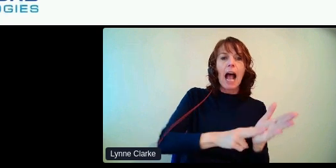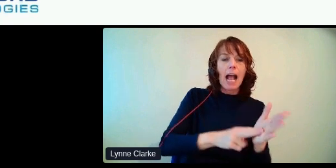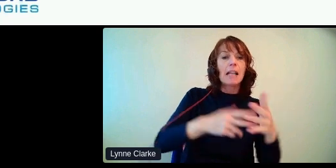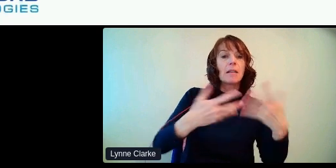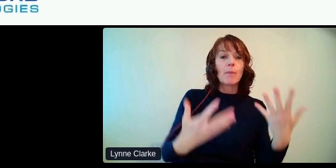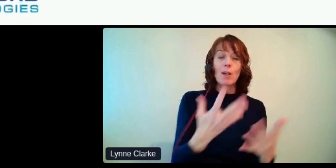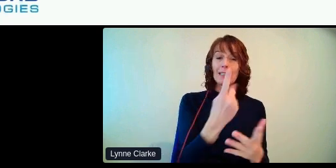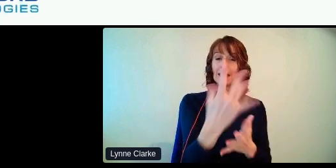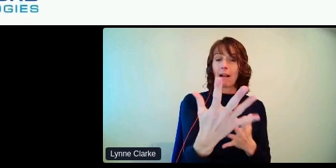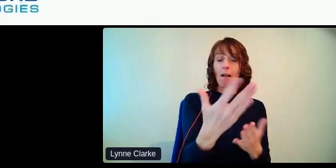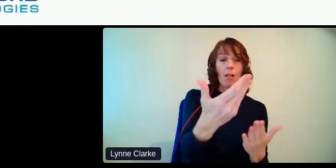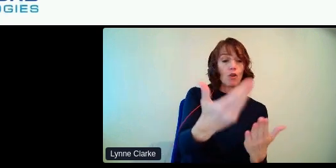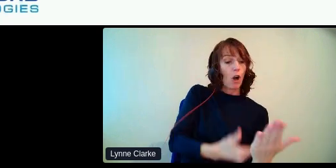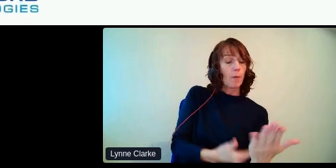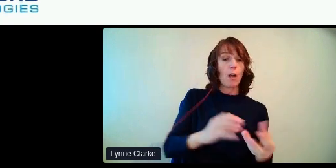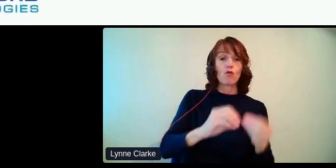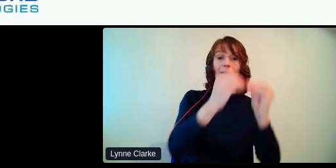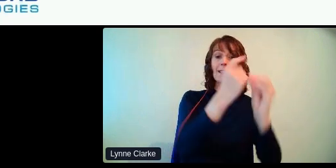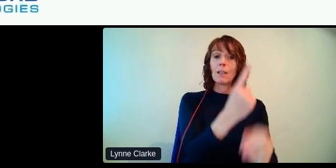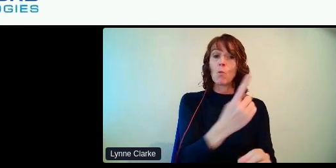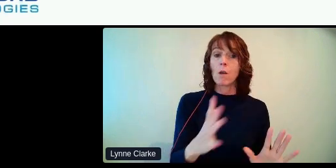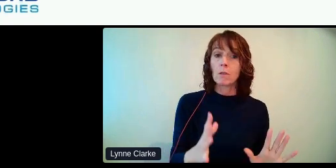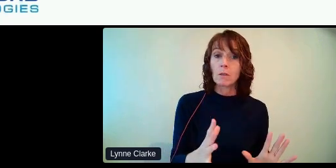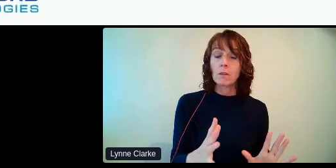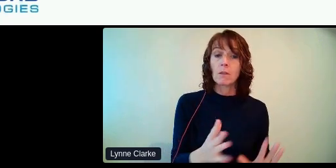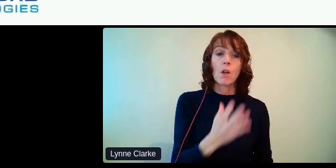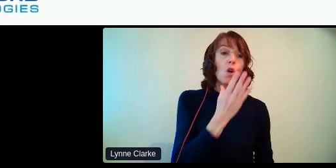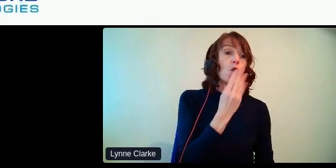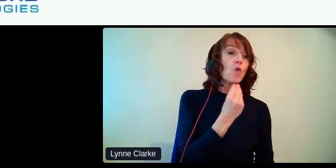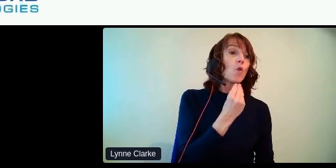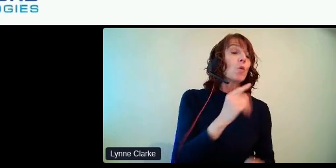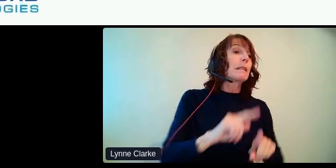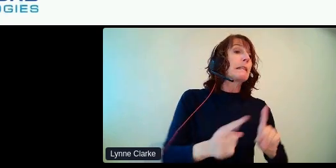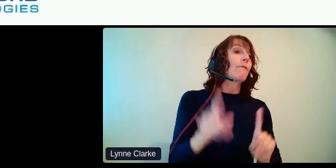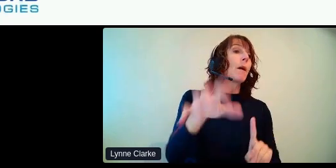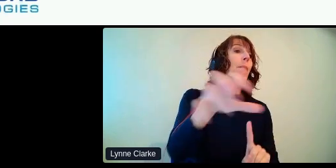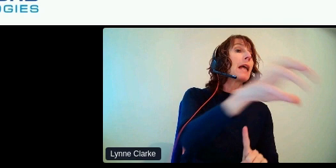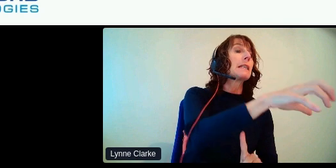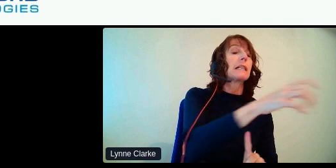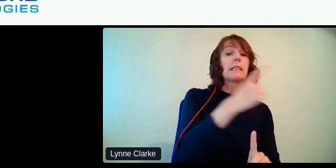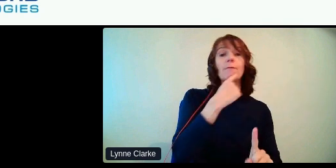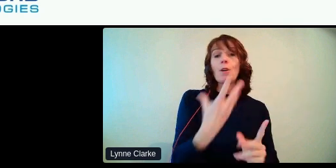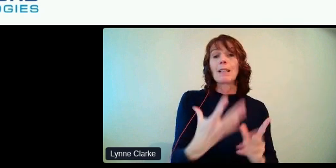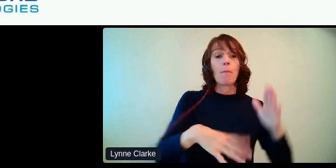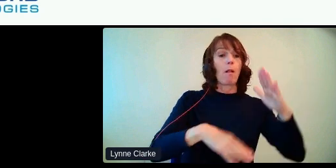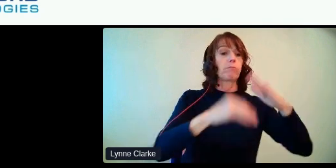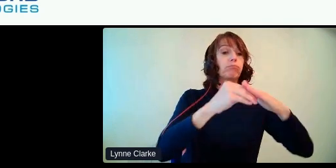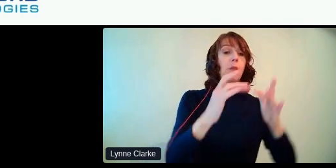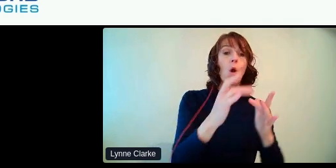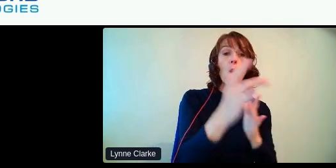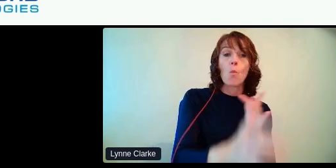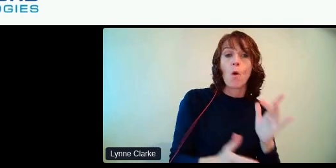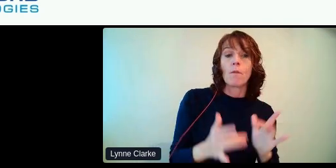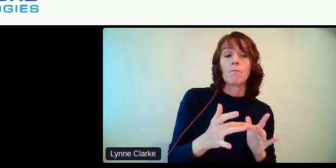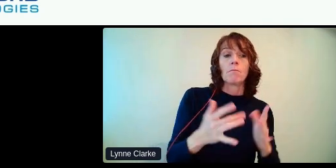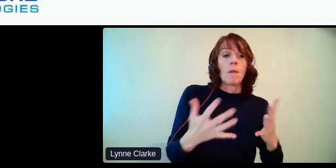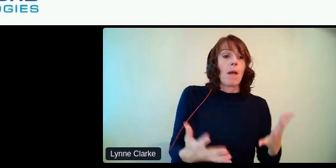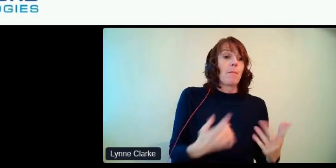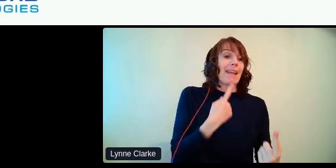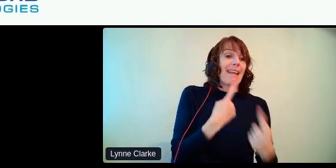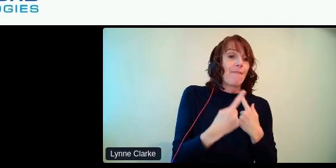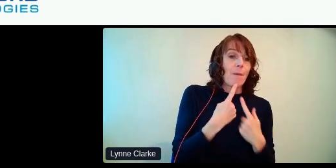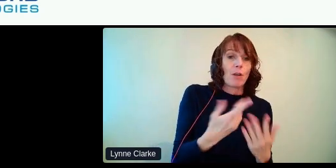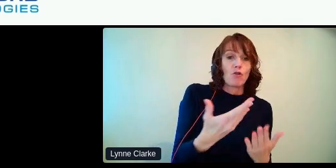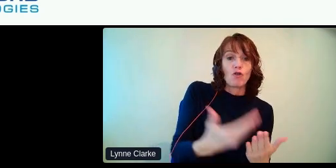are created once and then might be used in multiple places, like a website. They might be information documents that are included